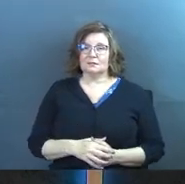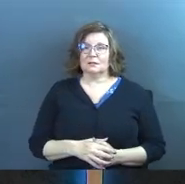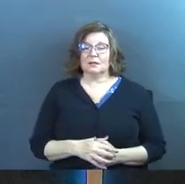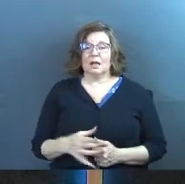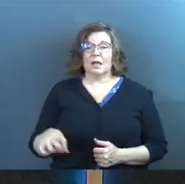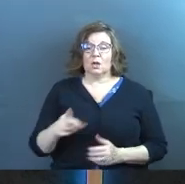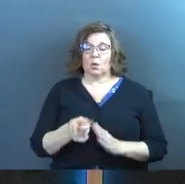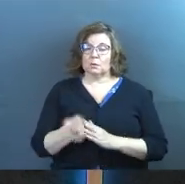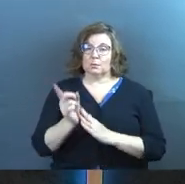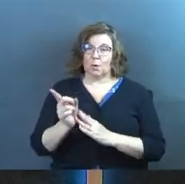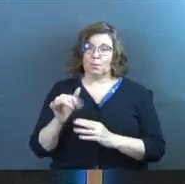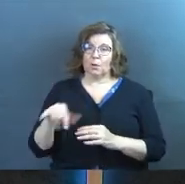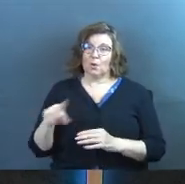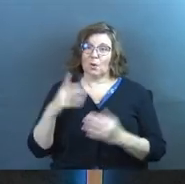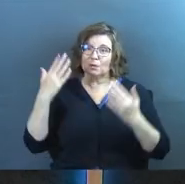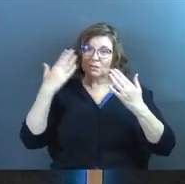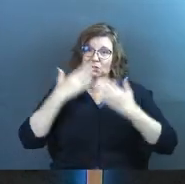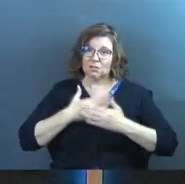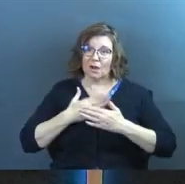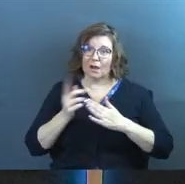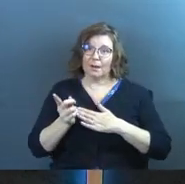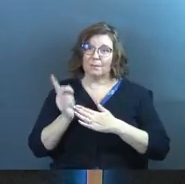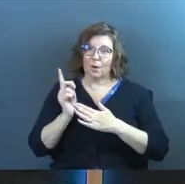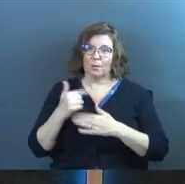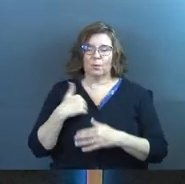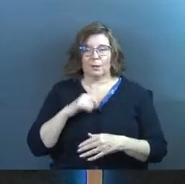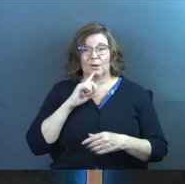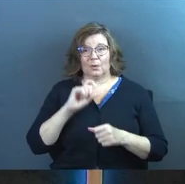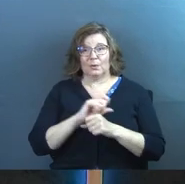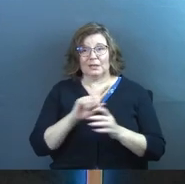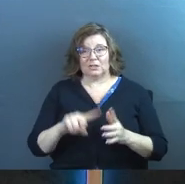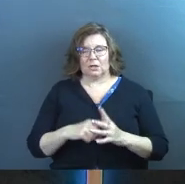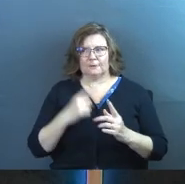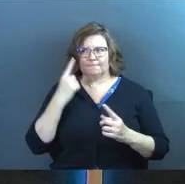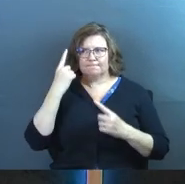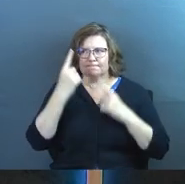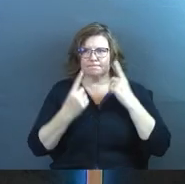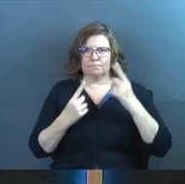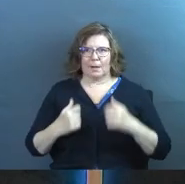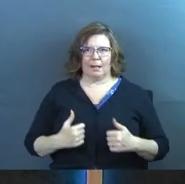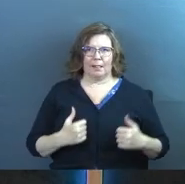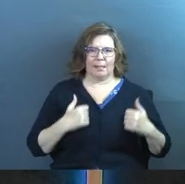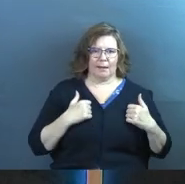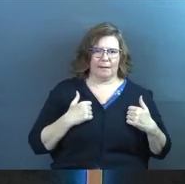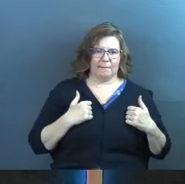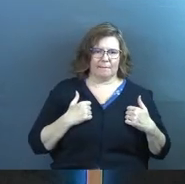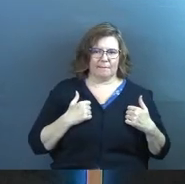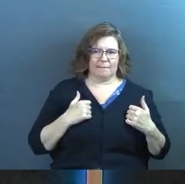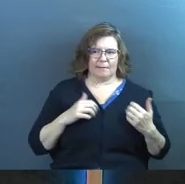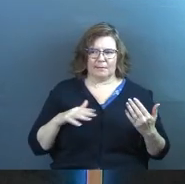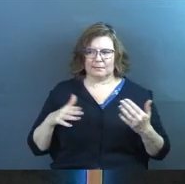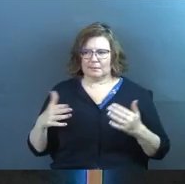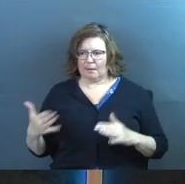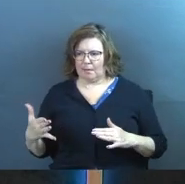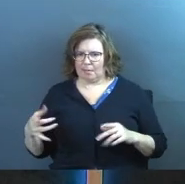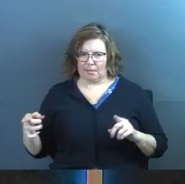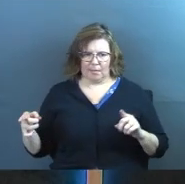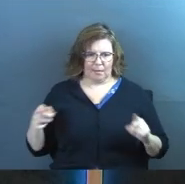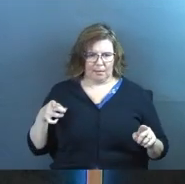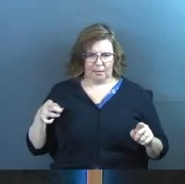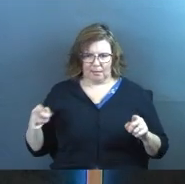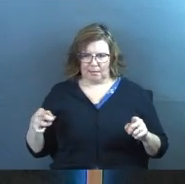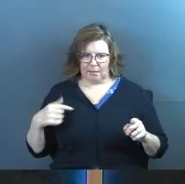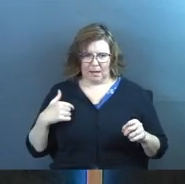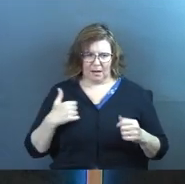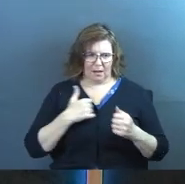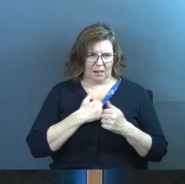And in those moments, in those dark moments, we really start to wonder about life and death. And we start to wonder